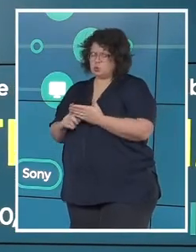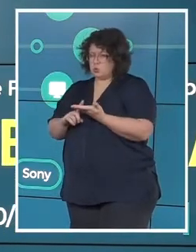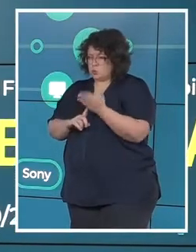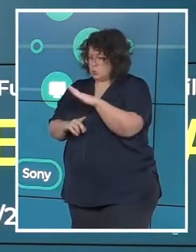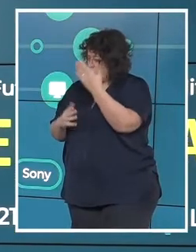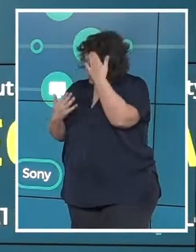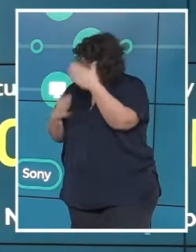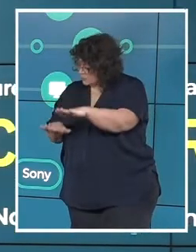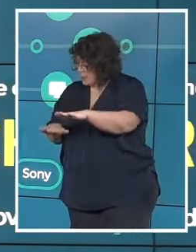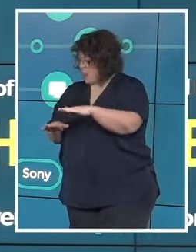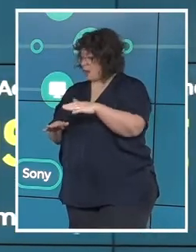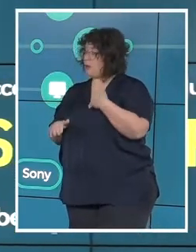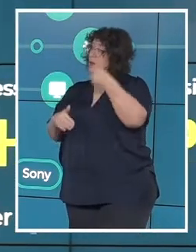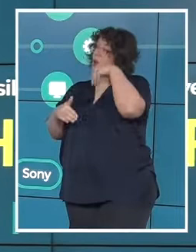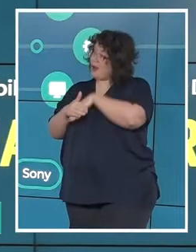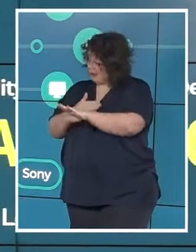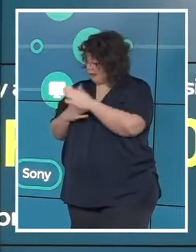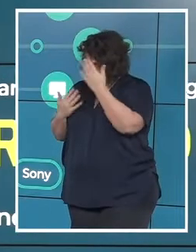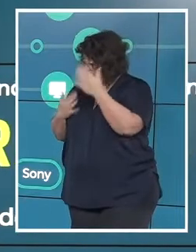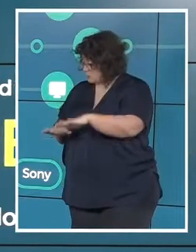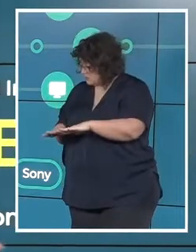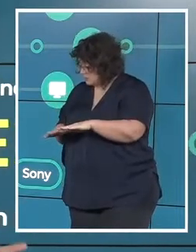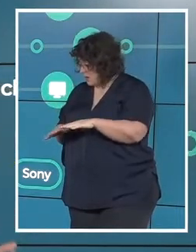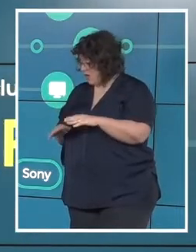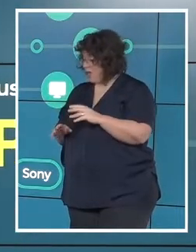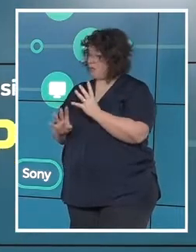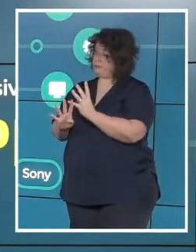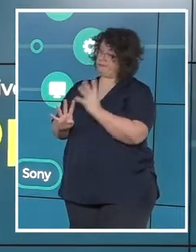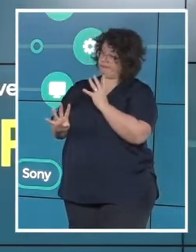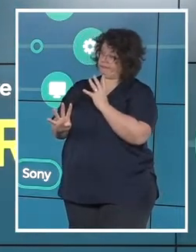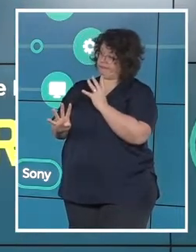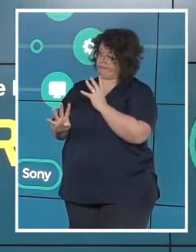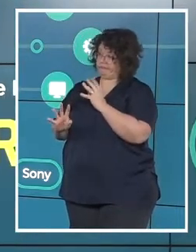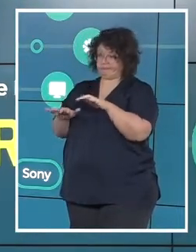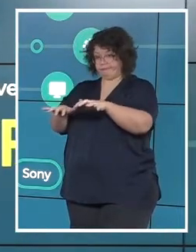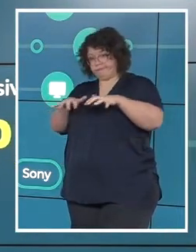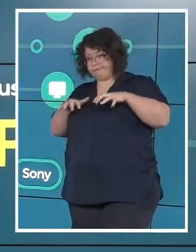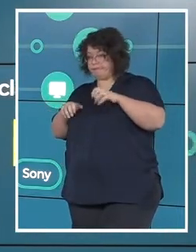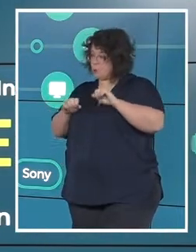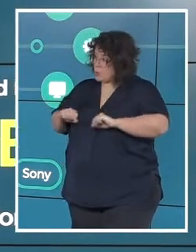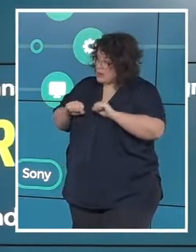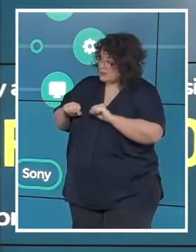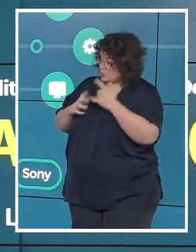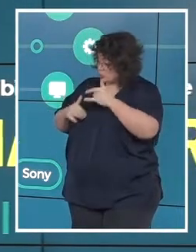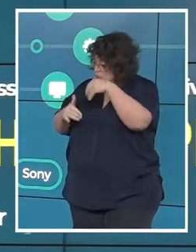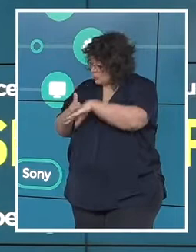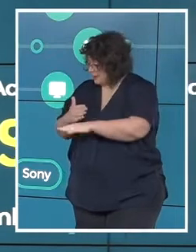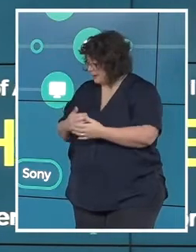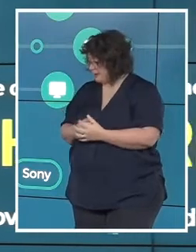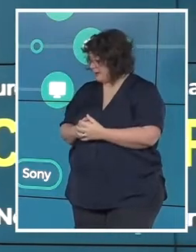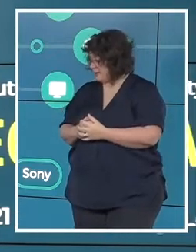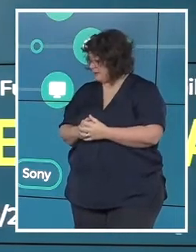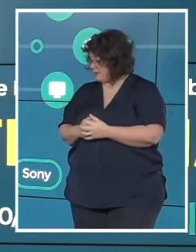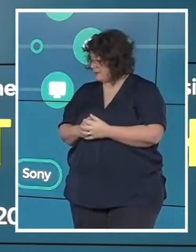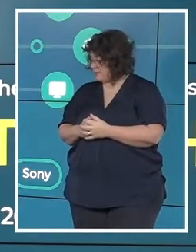in. And the question I was asked is, hey, would you like my digital key? We have a digital key. We can actually send it to your device.